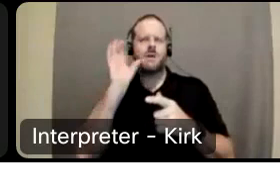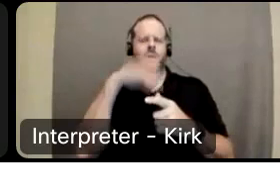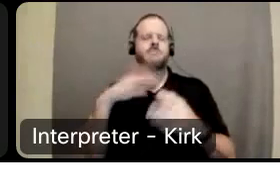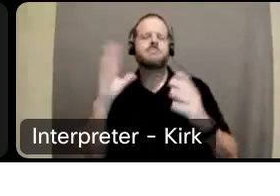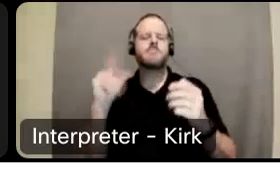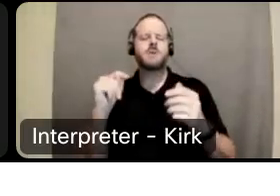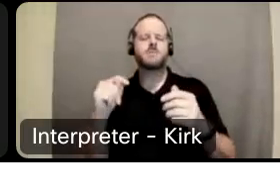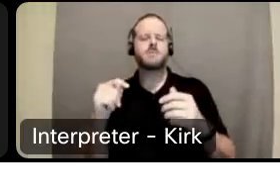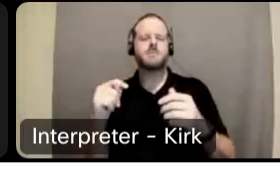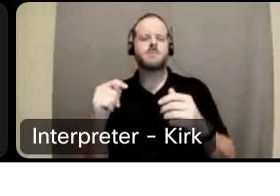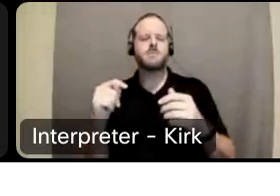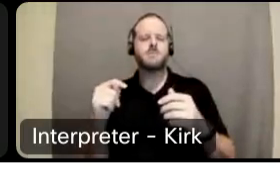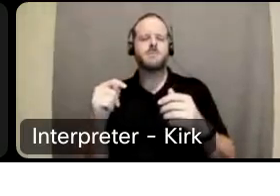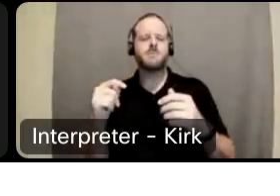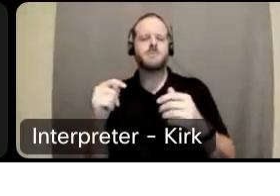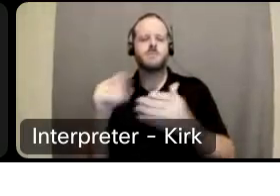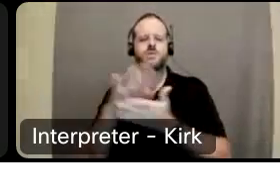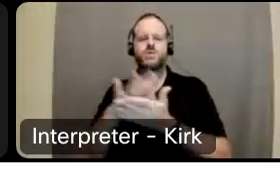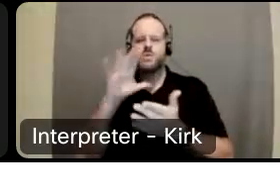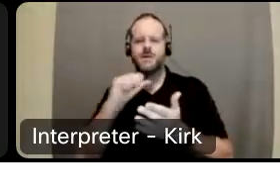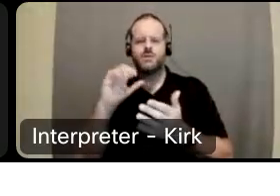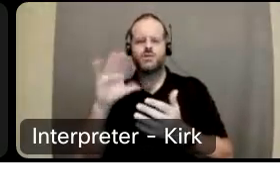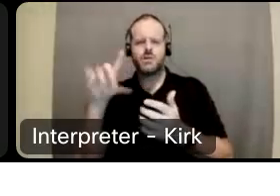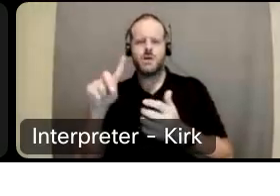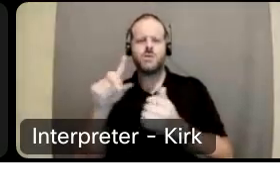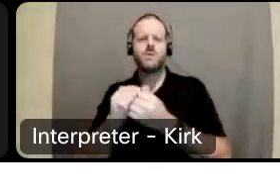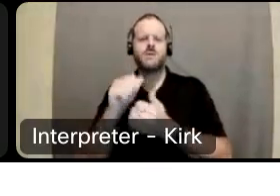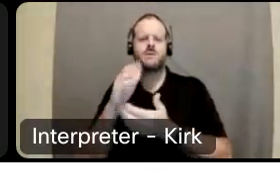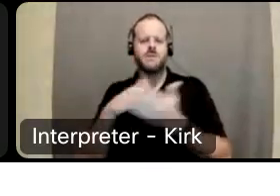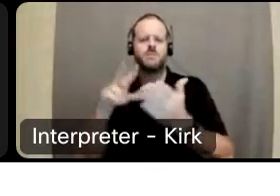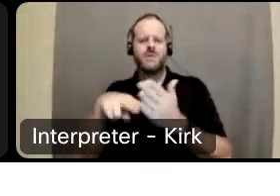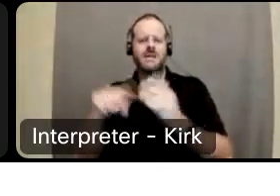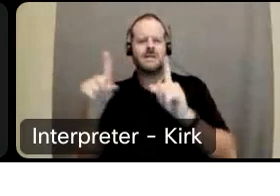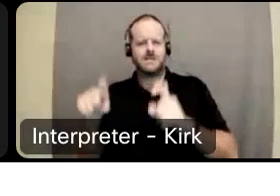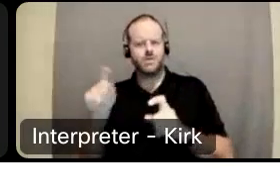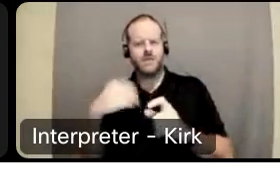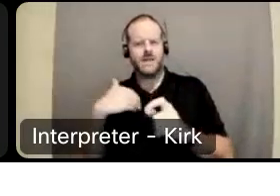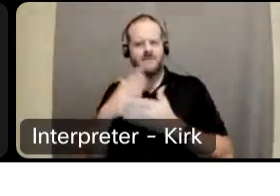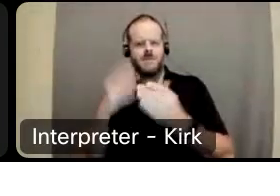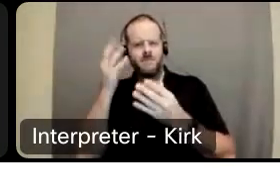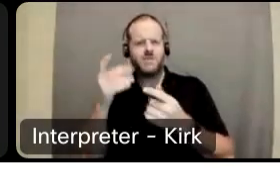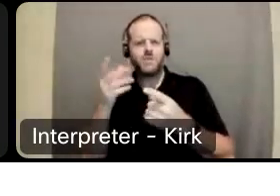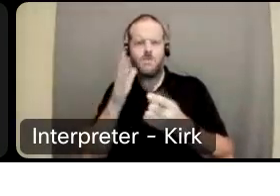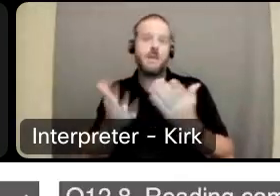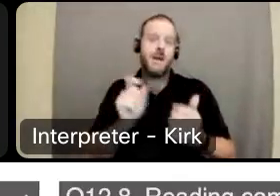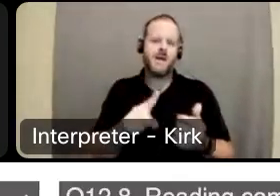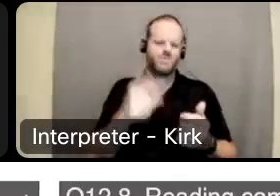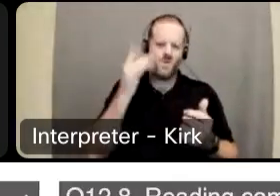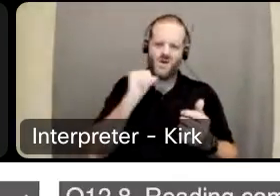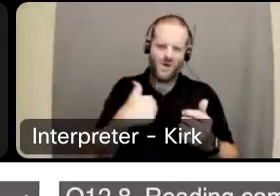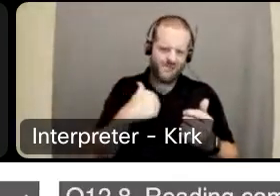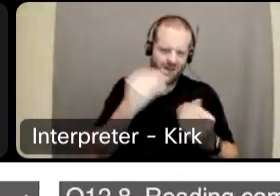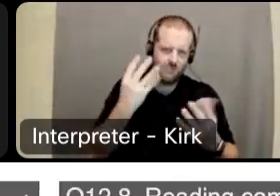a school-age child with some reading assessment, they should have some sort of information. It might ask you why you do not have that information.